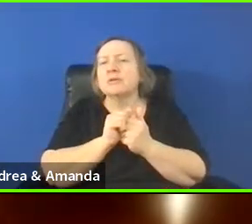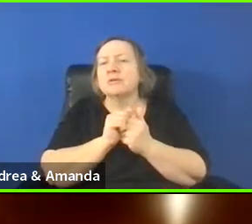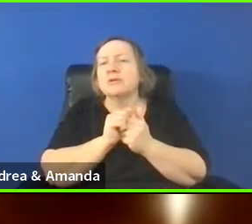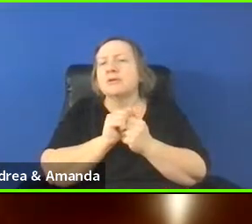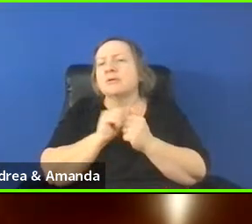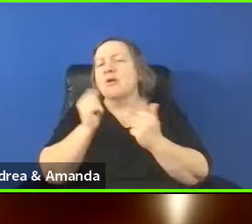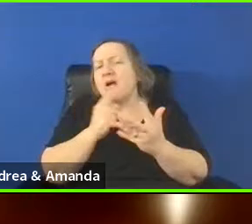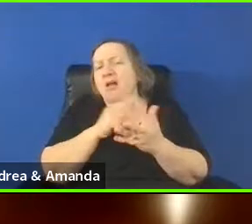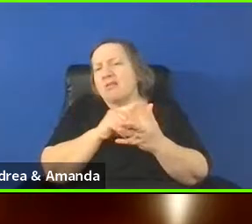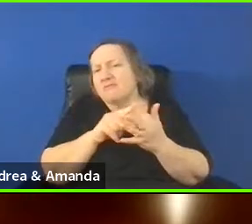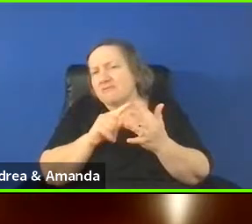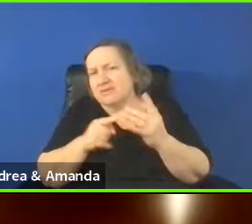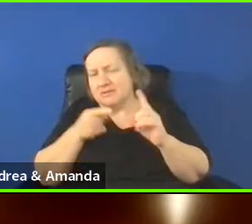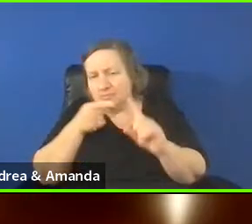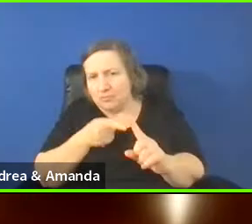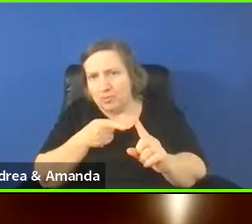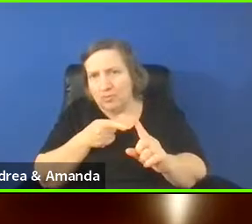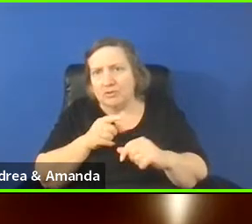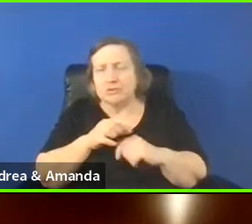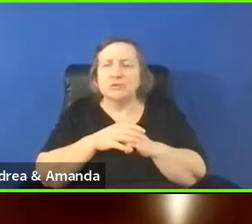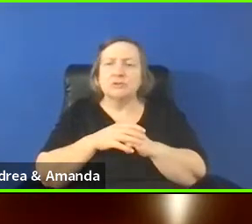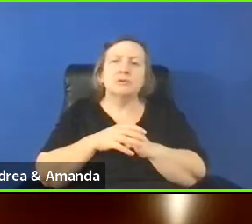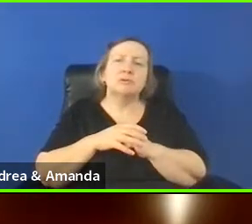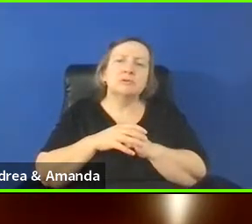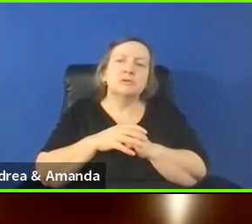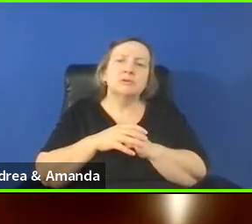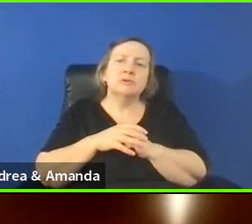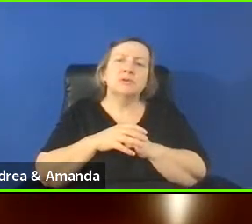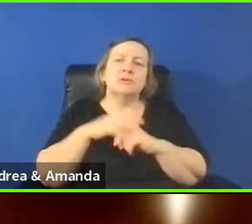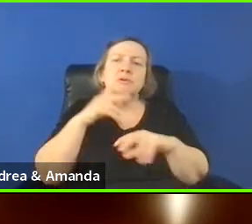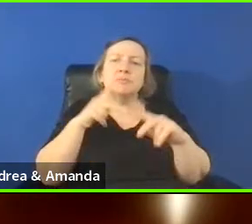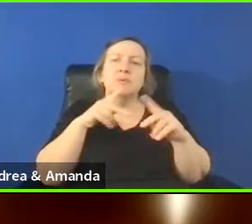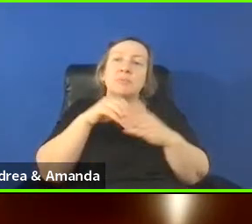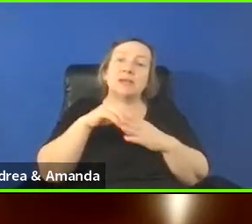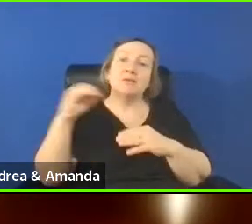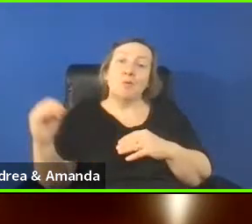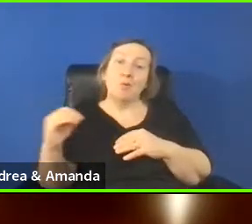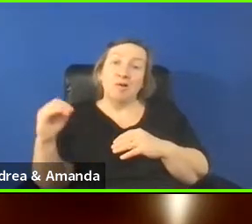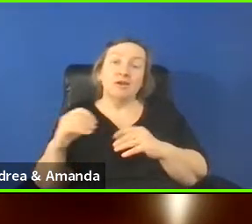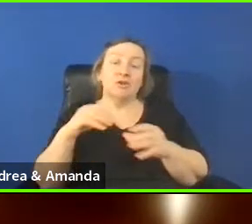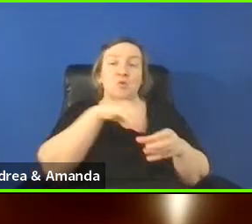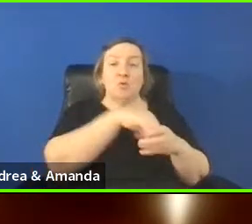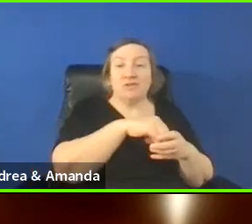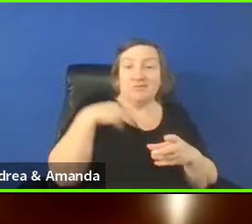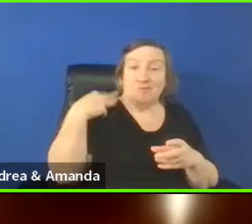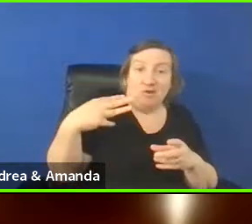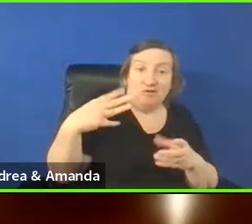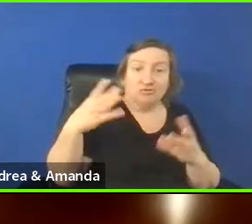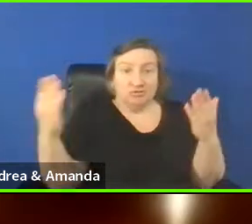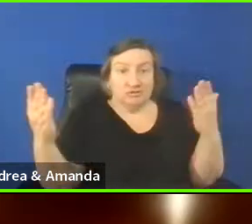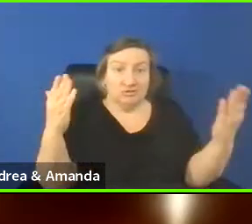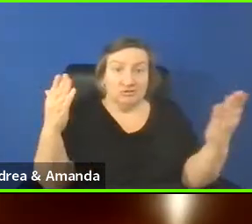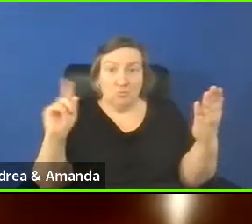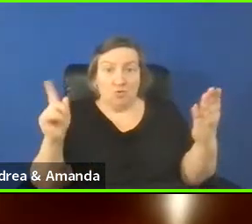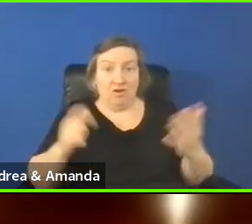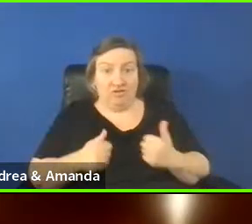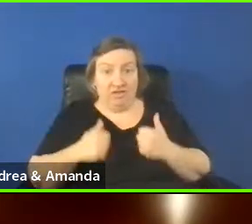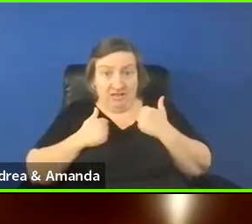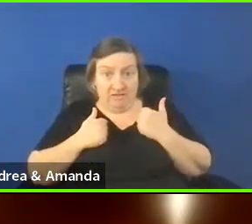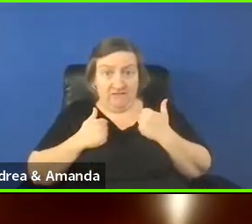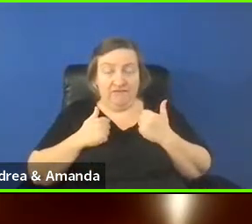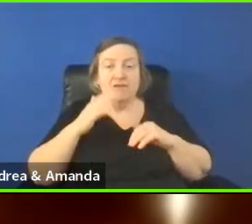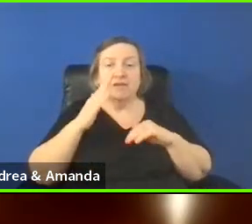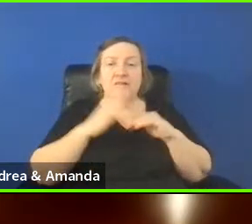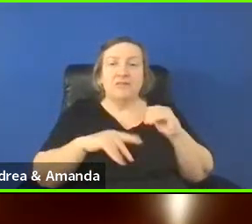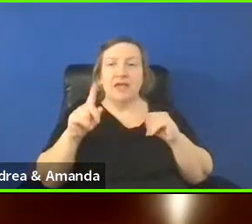all of these points when people are in Oregon or in Washington where they reside, as opposed